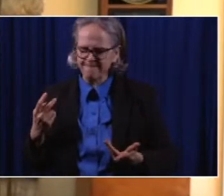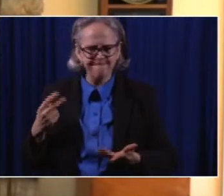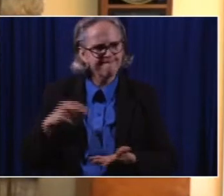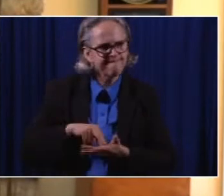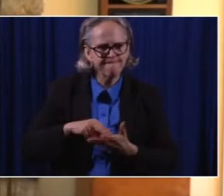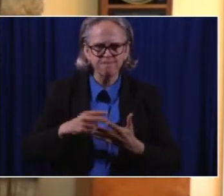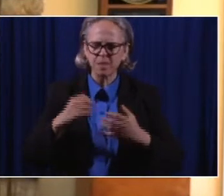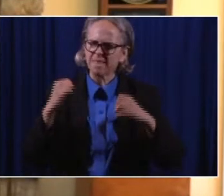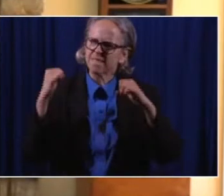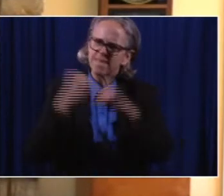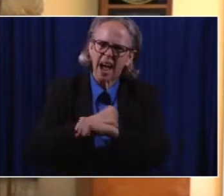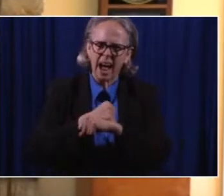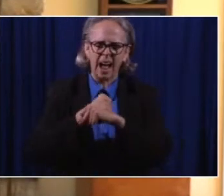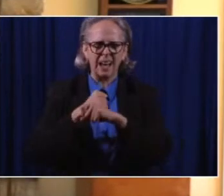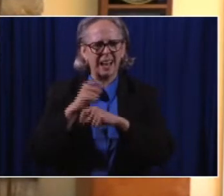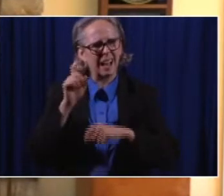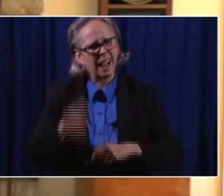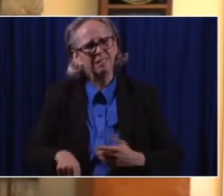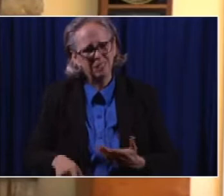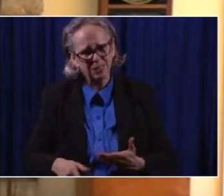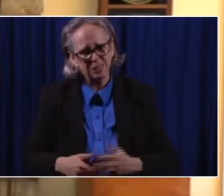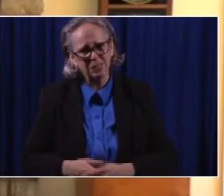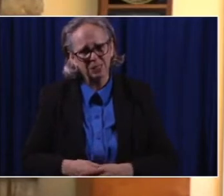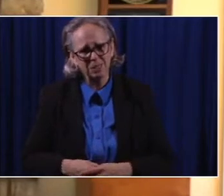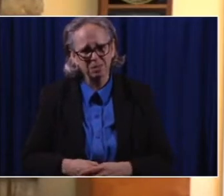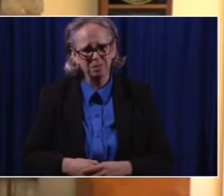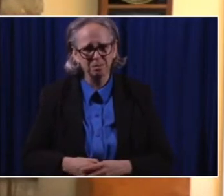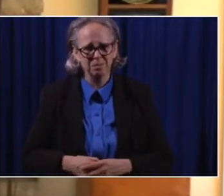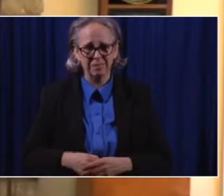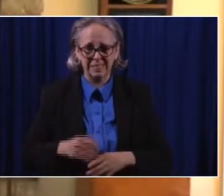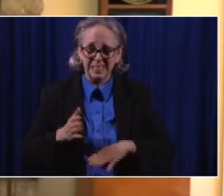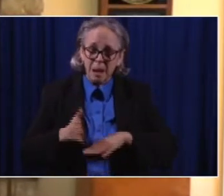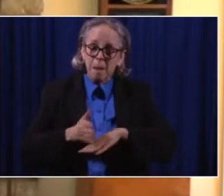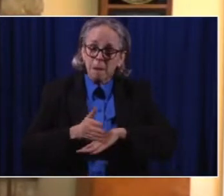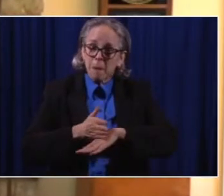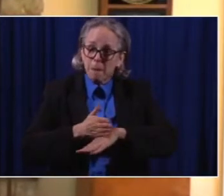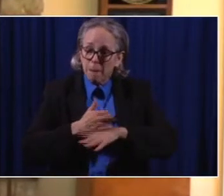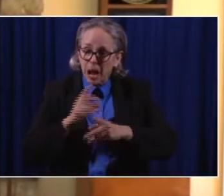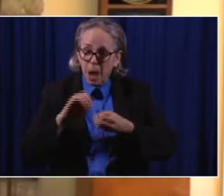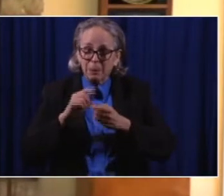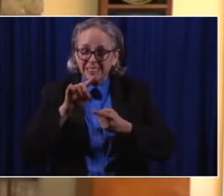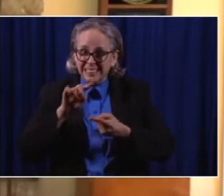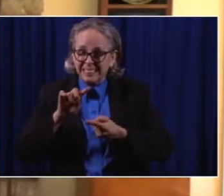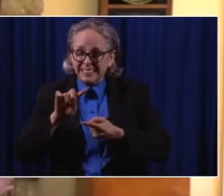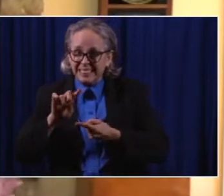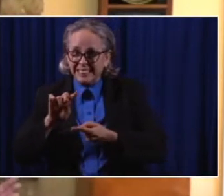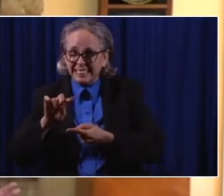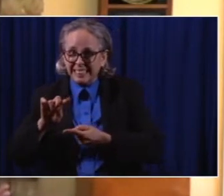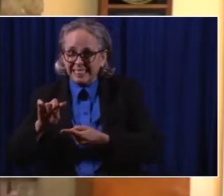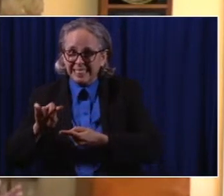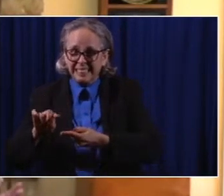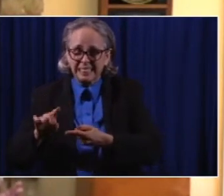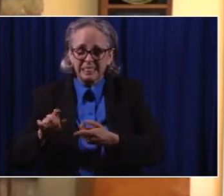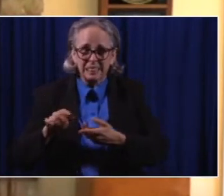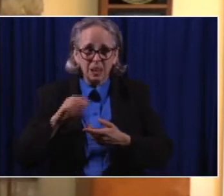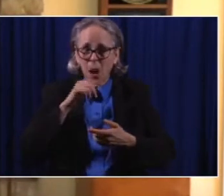we can start making some progress in that direction, then yes, we don't want to close anything down.